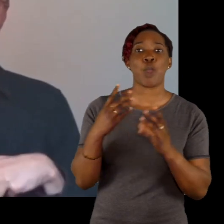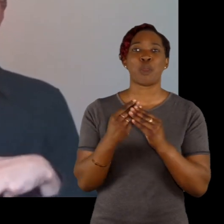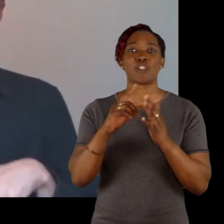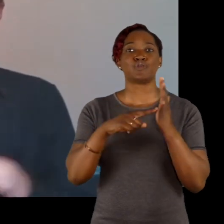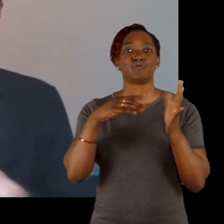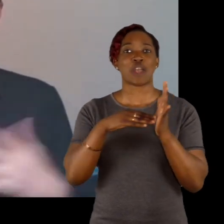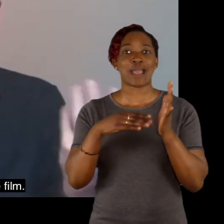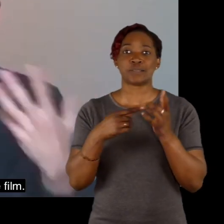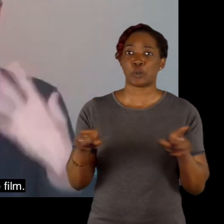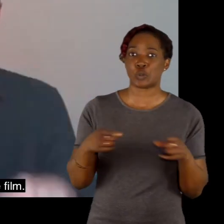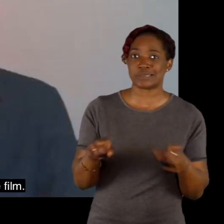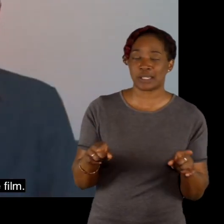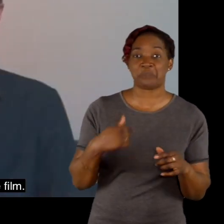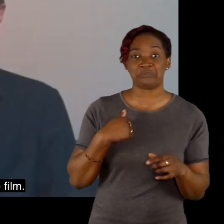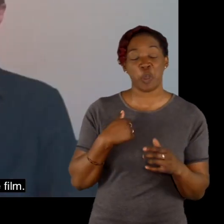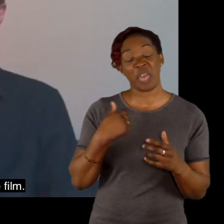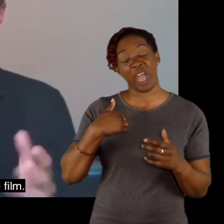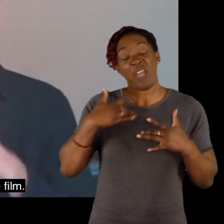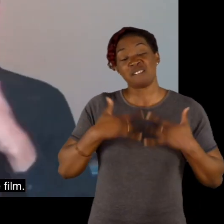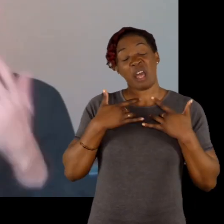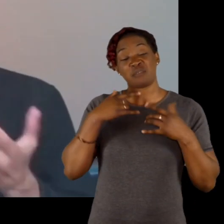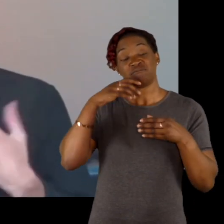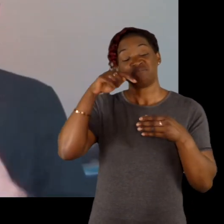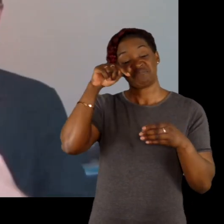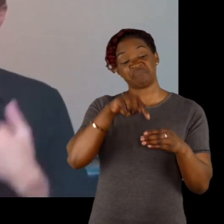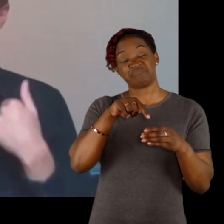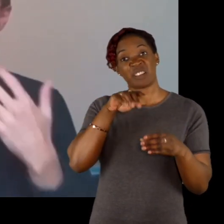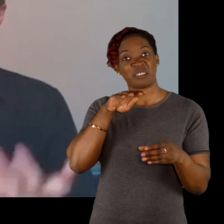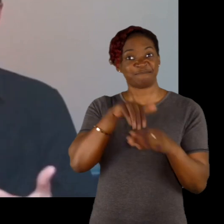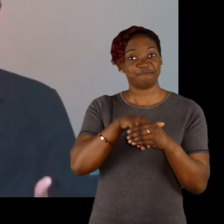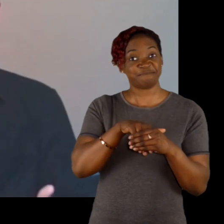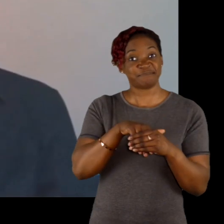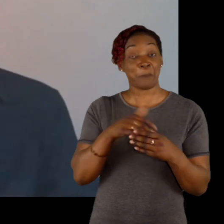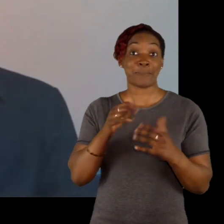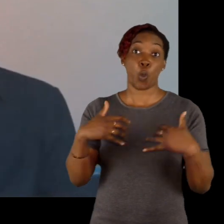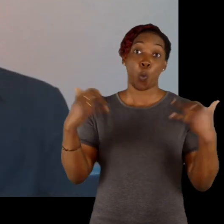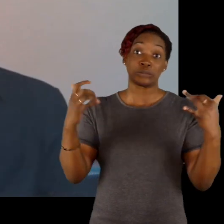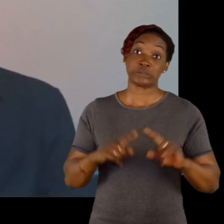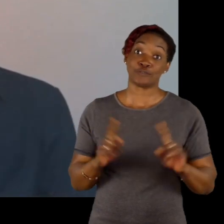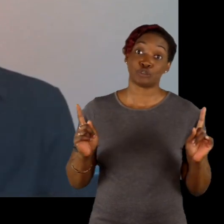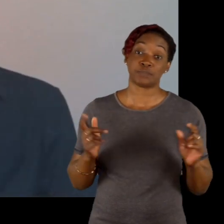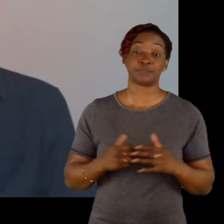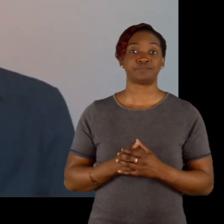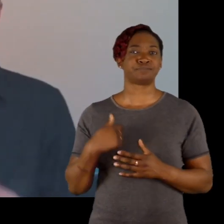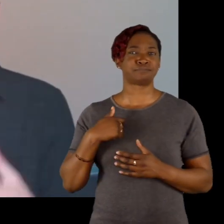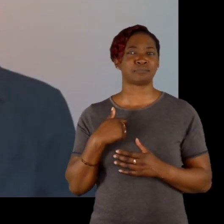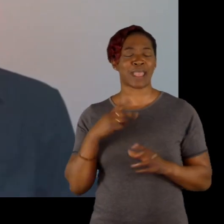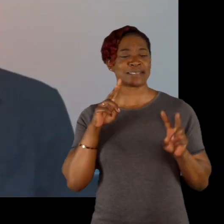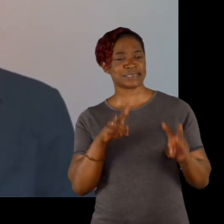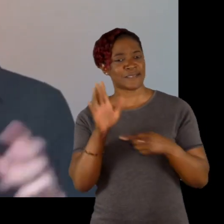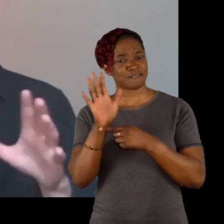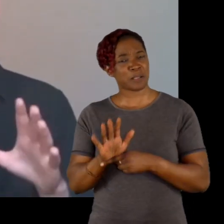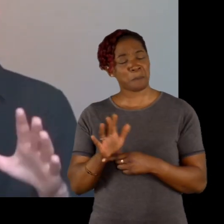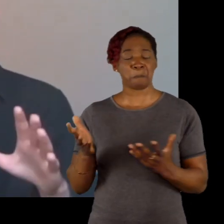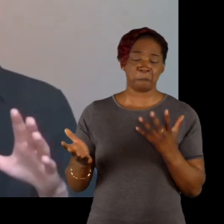jazz score. But that's the way I read into the film. I guess the audience will read into it their own way. Often I see